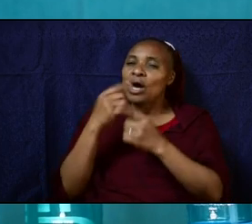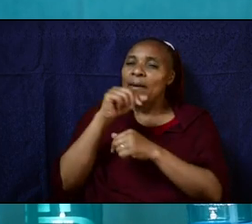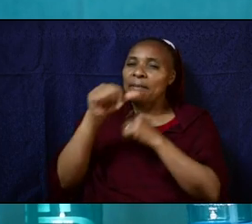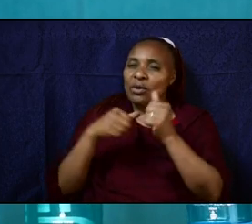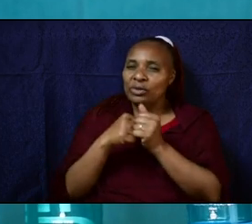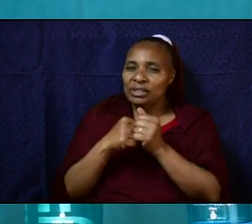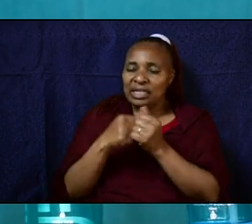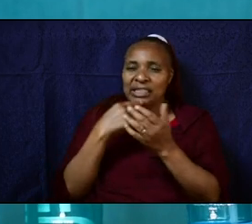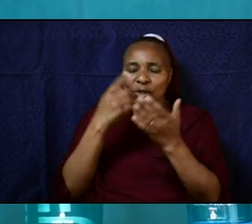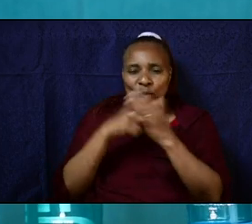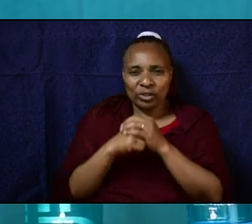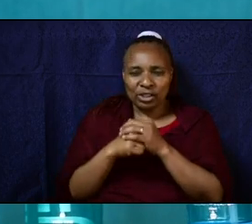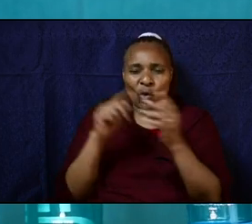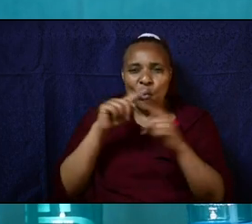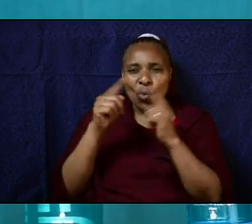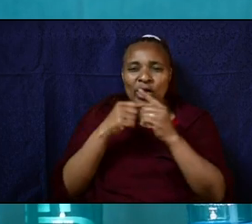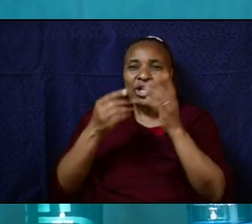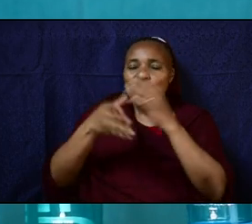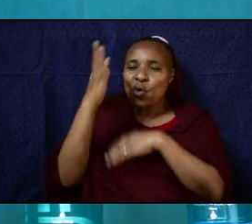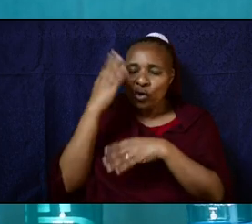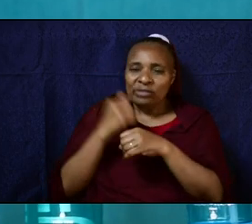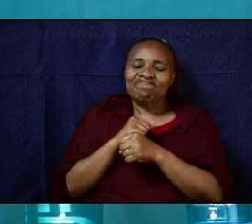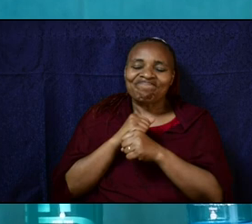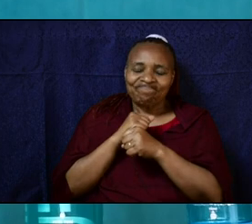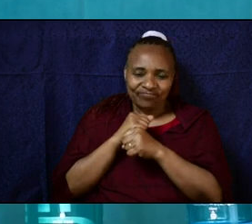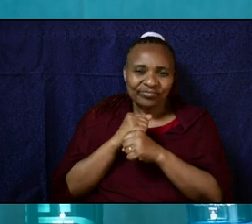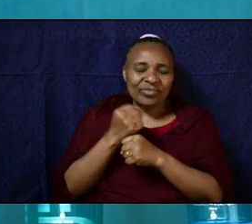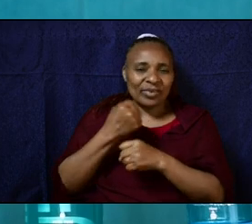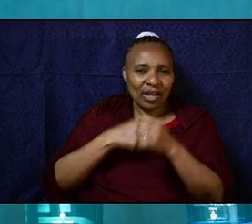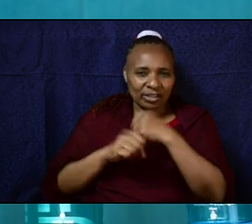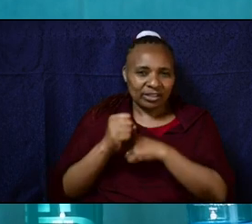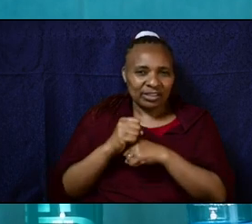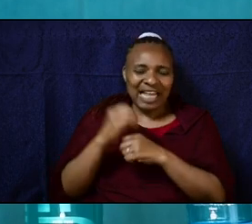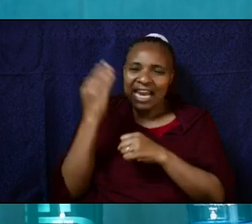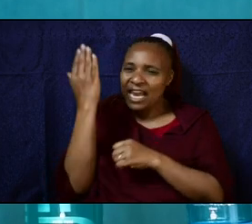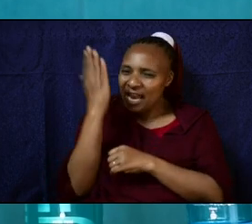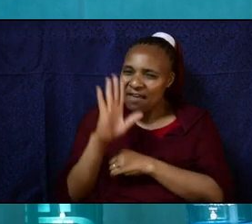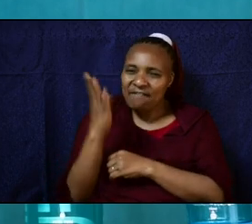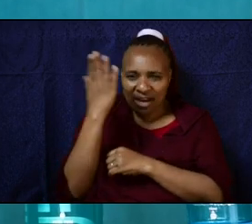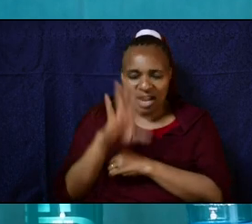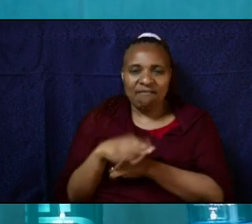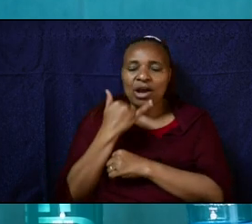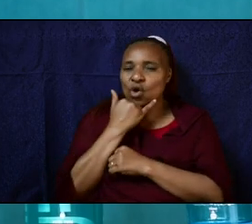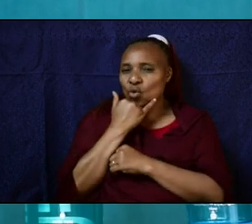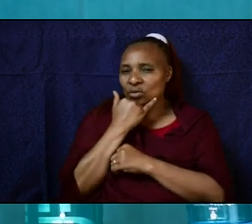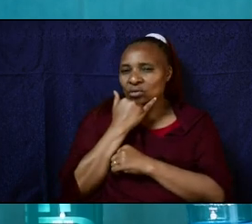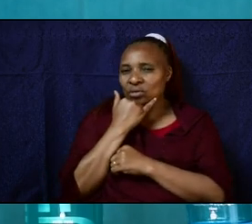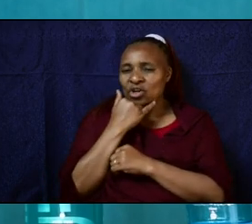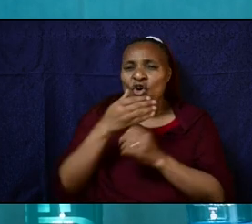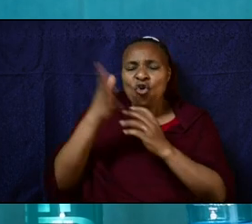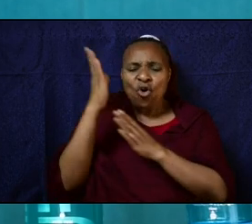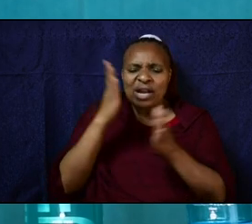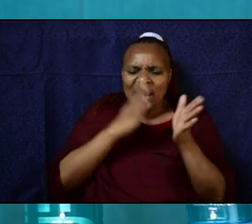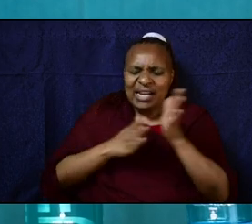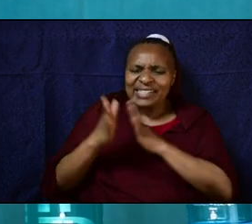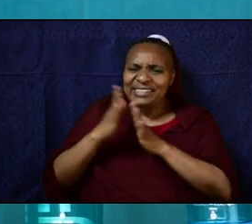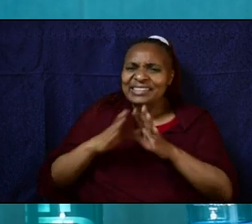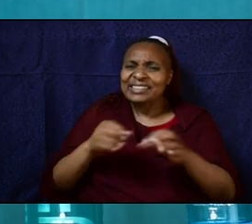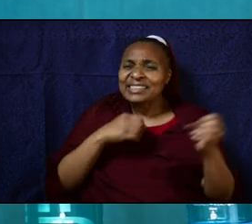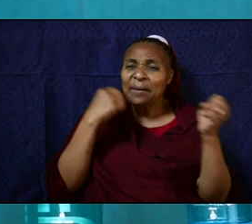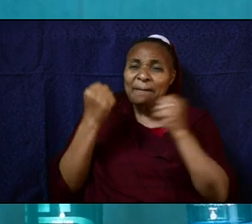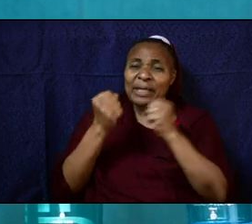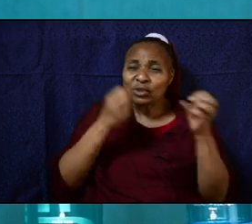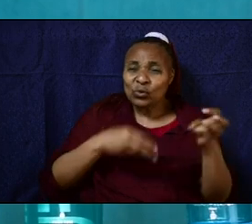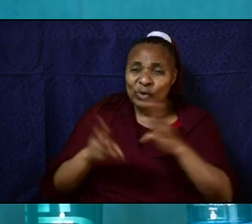can say, when God plays matchmaker, he's never wrong. You know, God had arranged for this marriage way before even